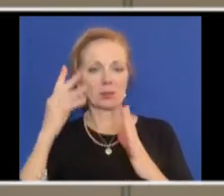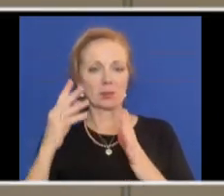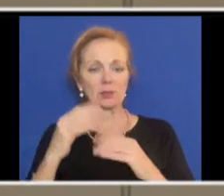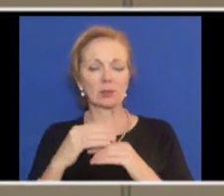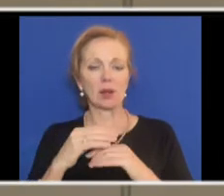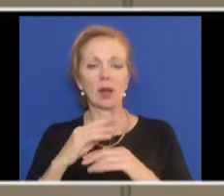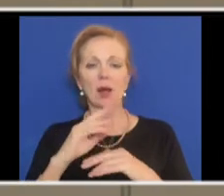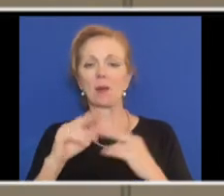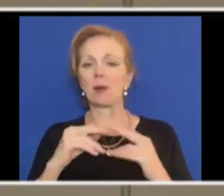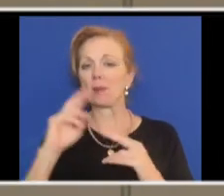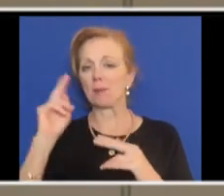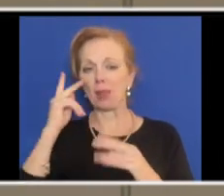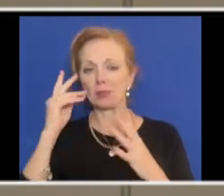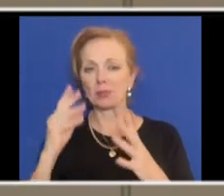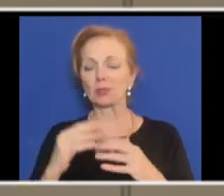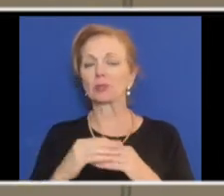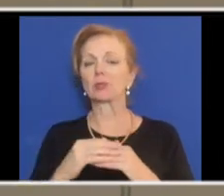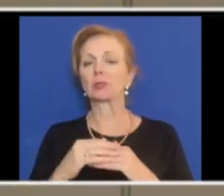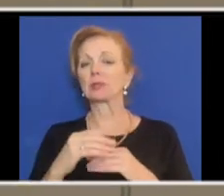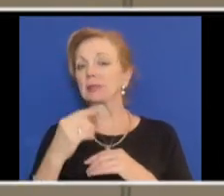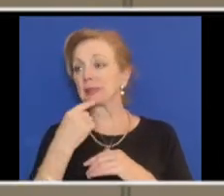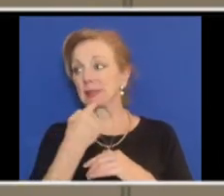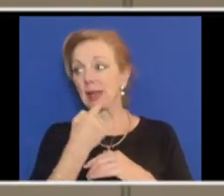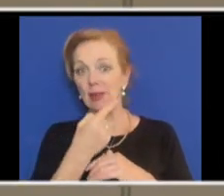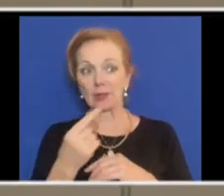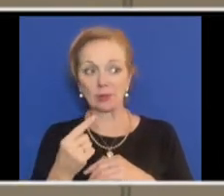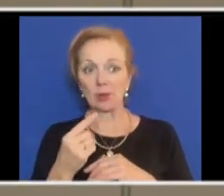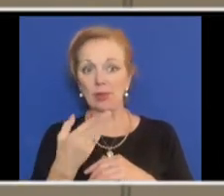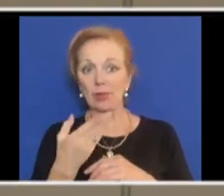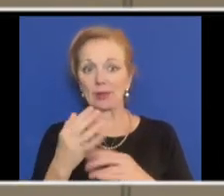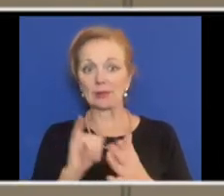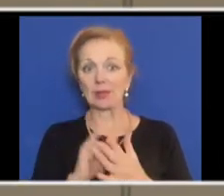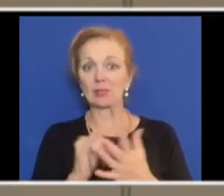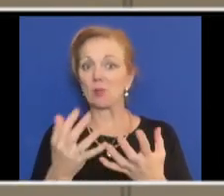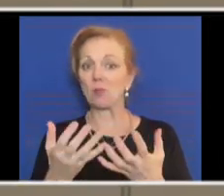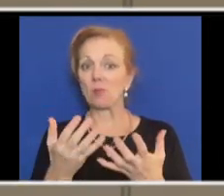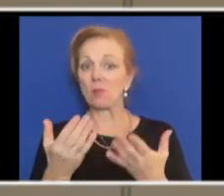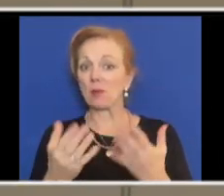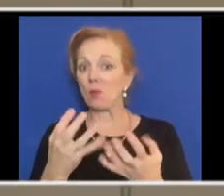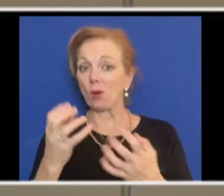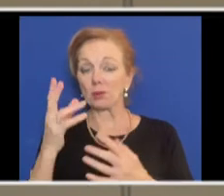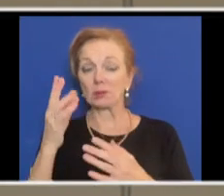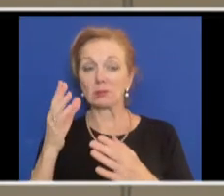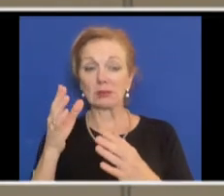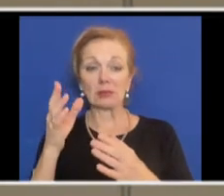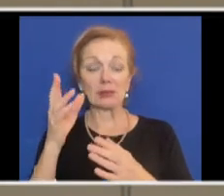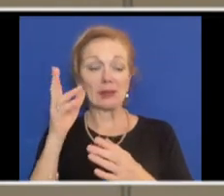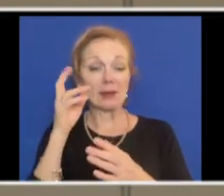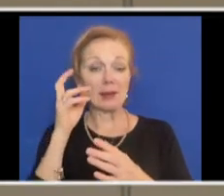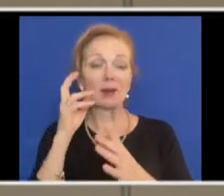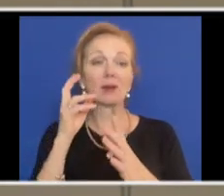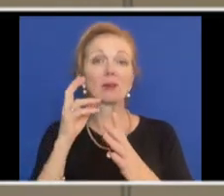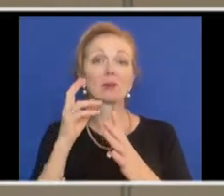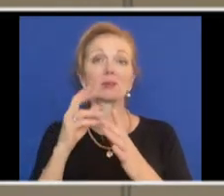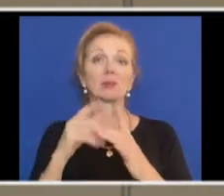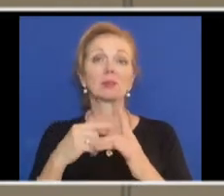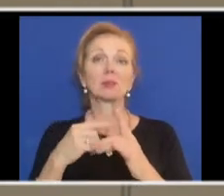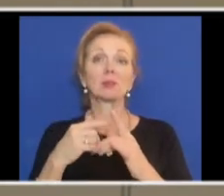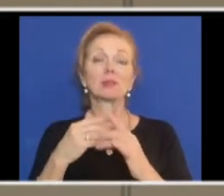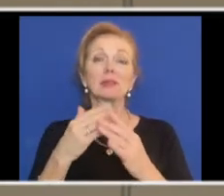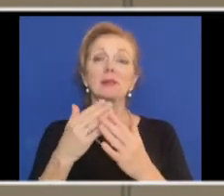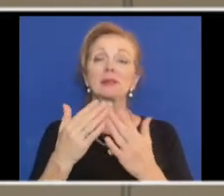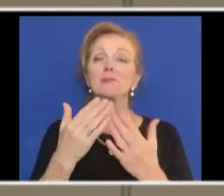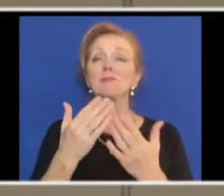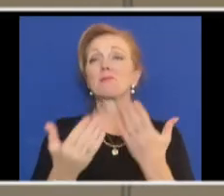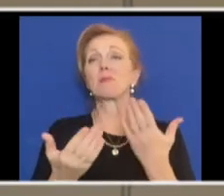being politicians and are telling you the things that you may want to hear the things that they that may be convenient